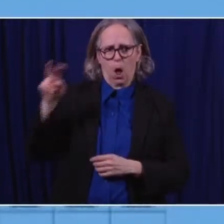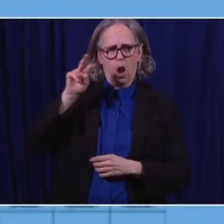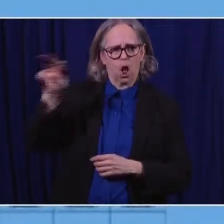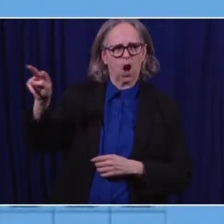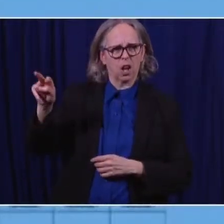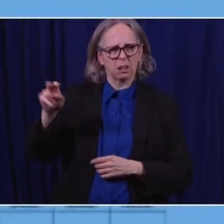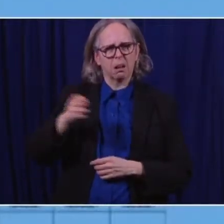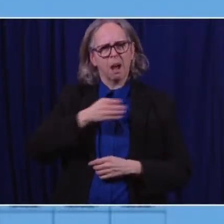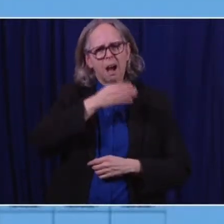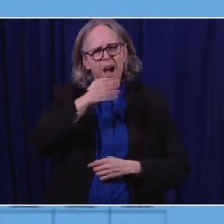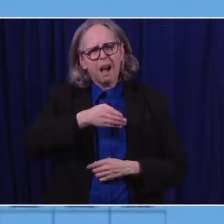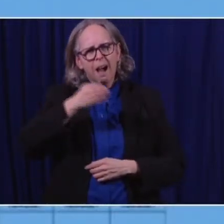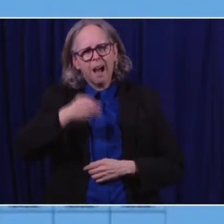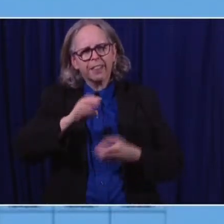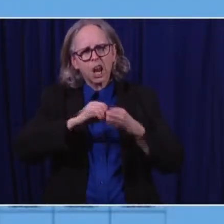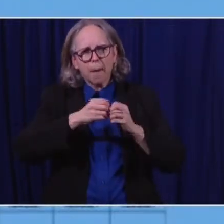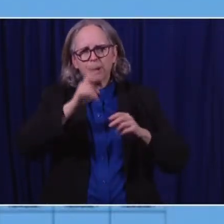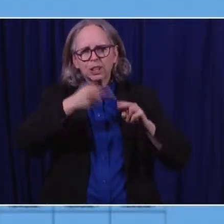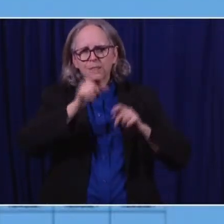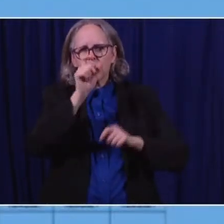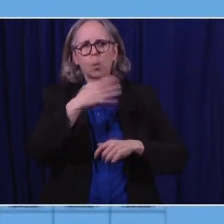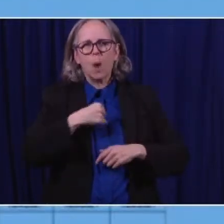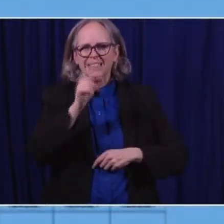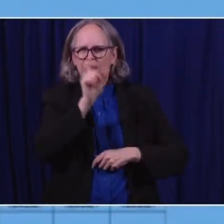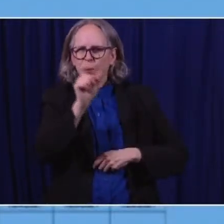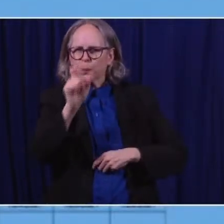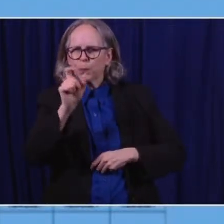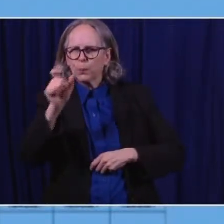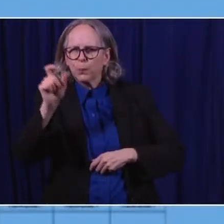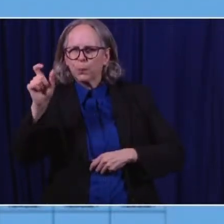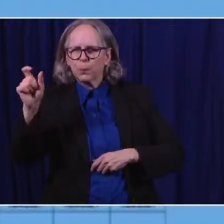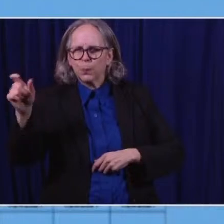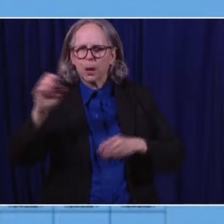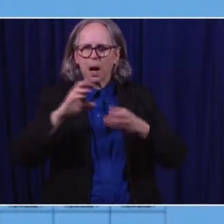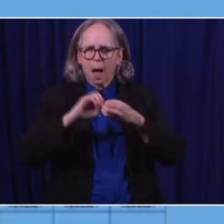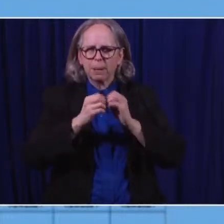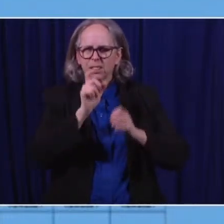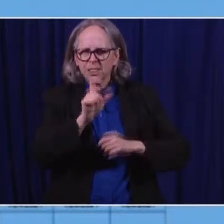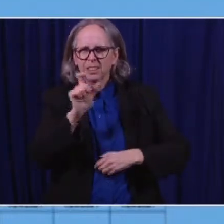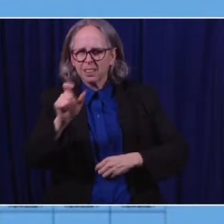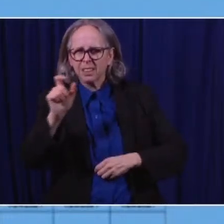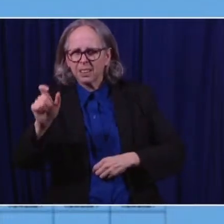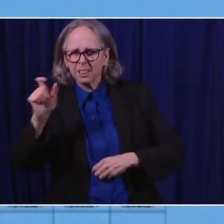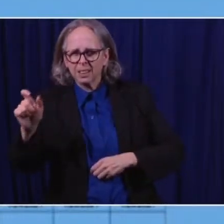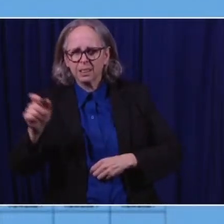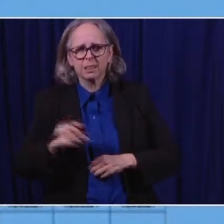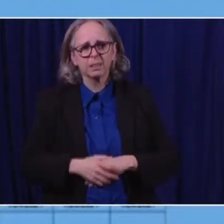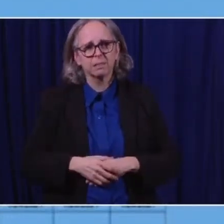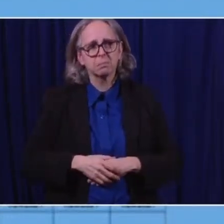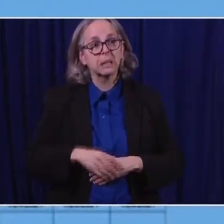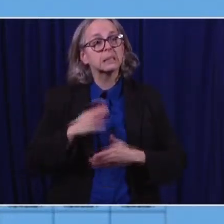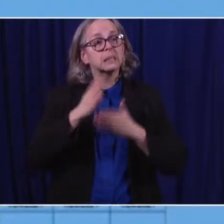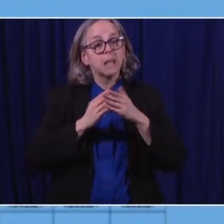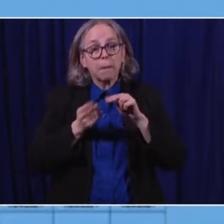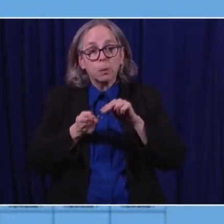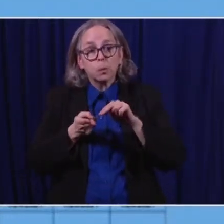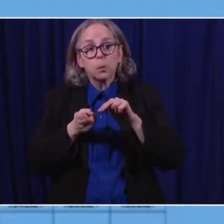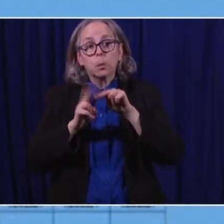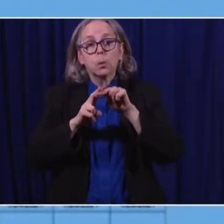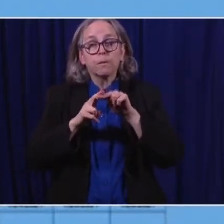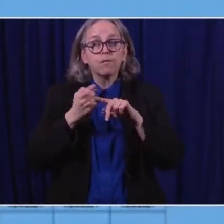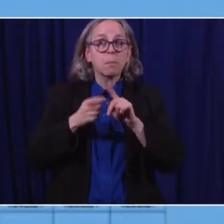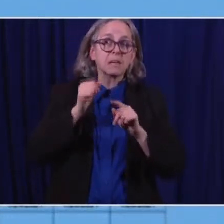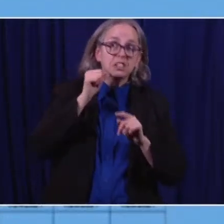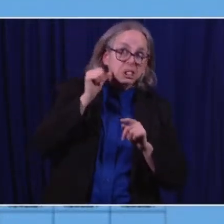And today as you can see, we get an additional drop. We went up a little bit yesterday